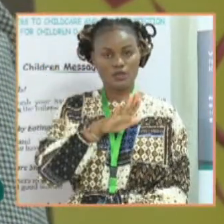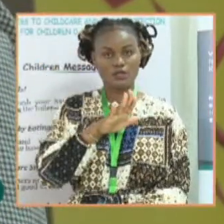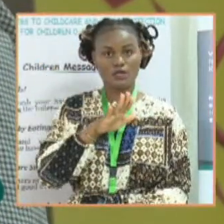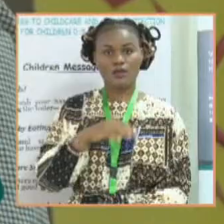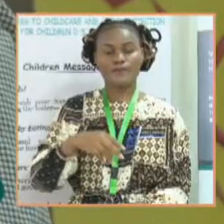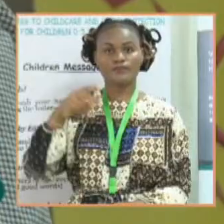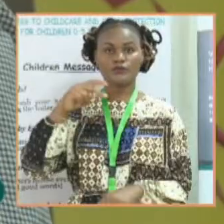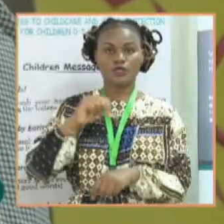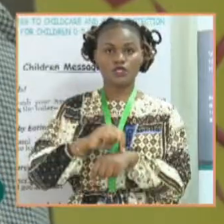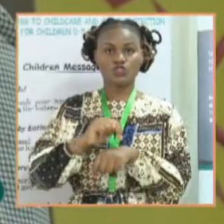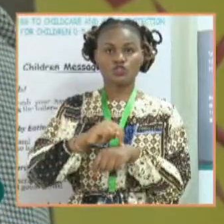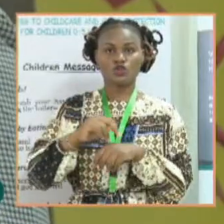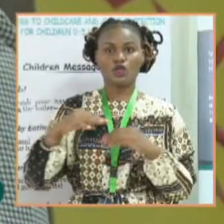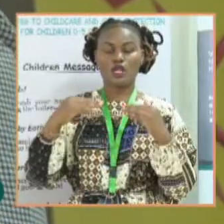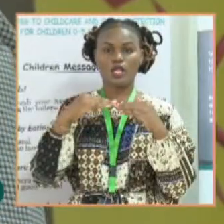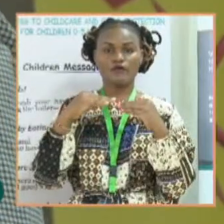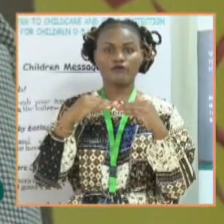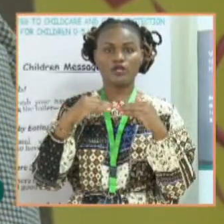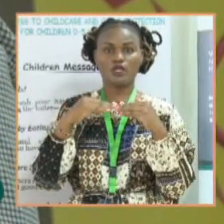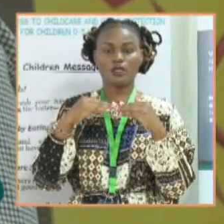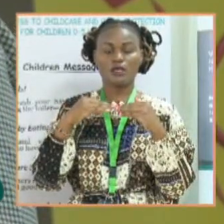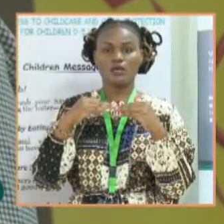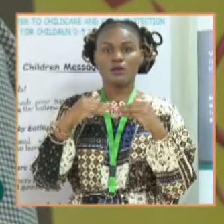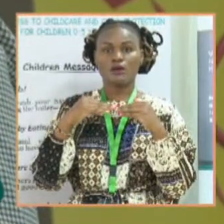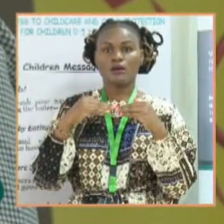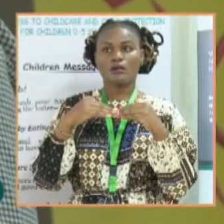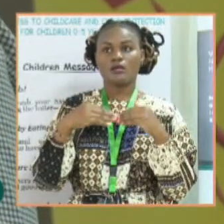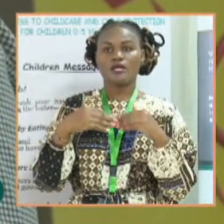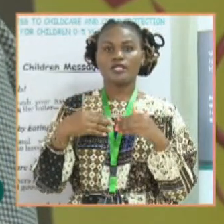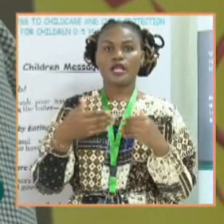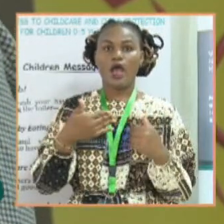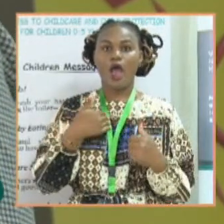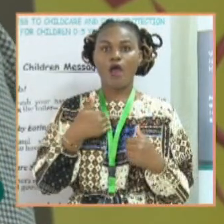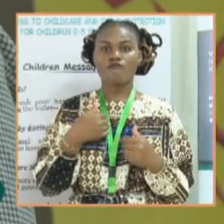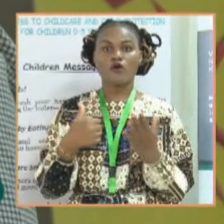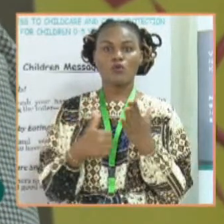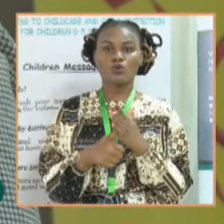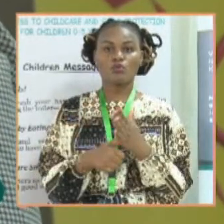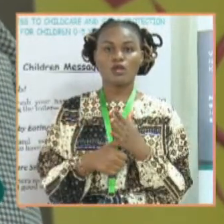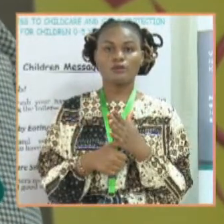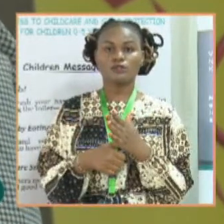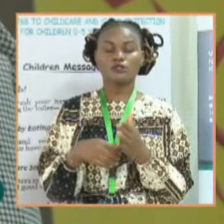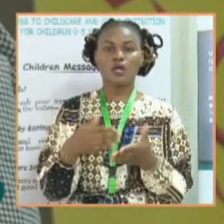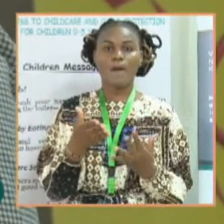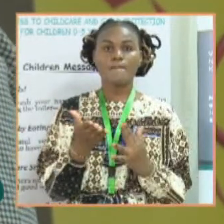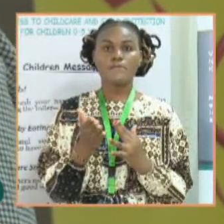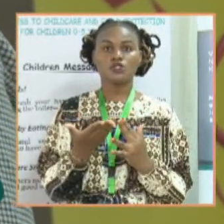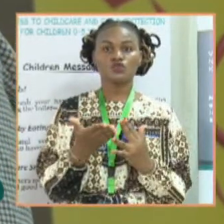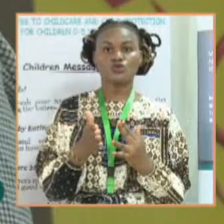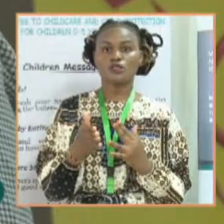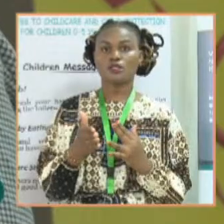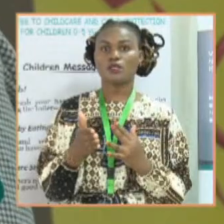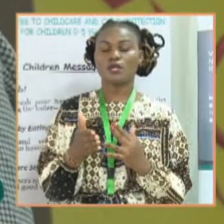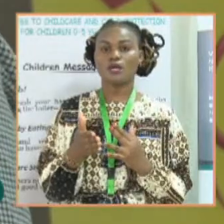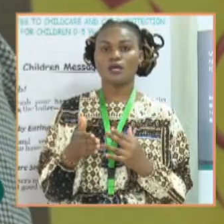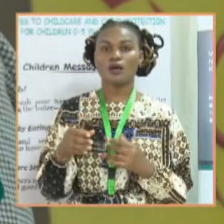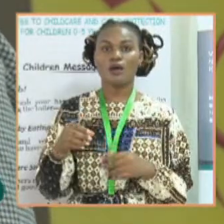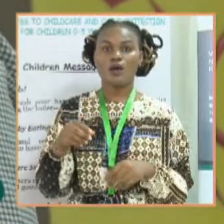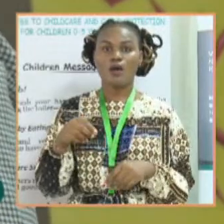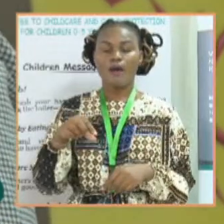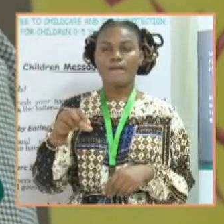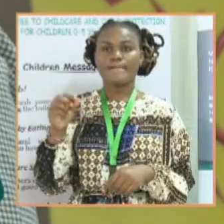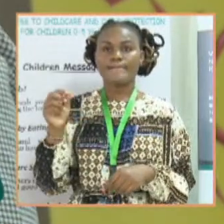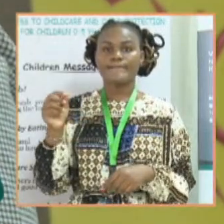standardization. We're still seeing the gap between the counties on ECD is